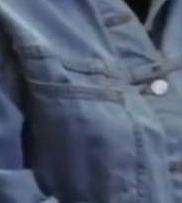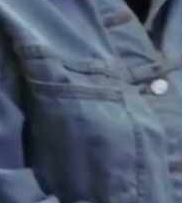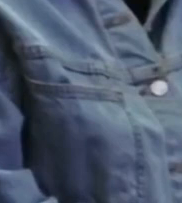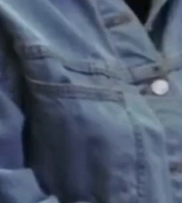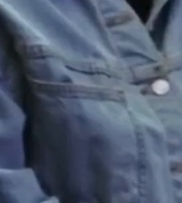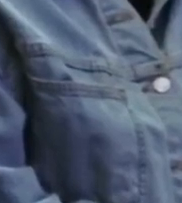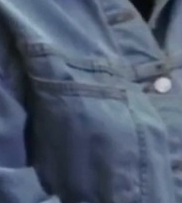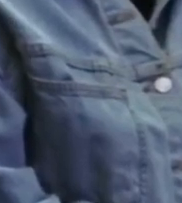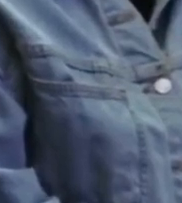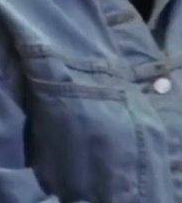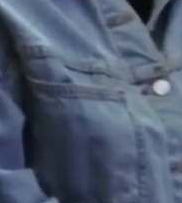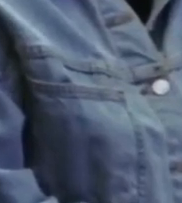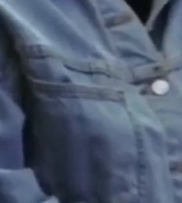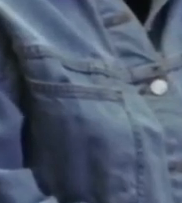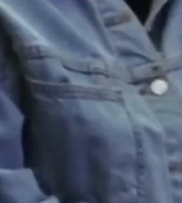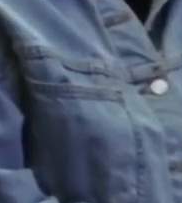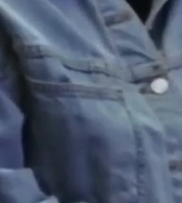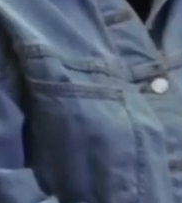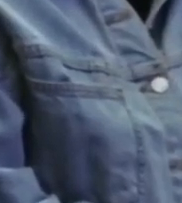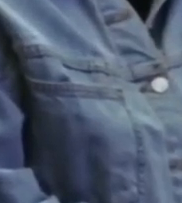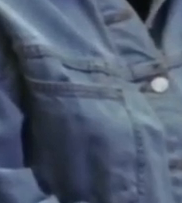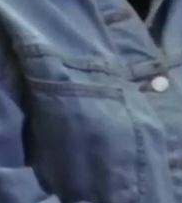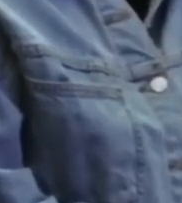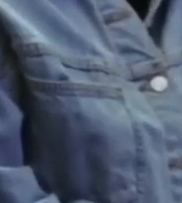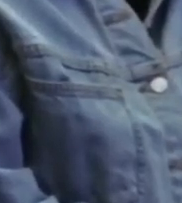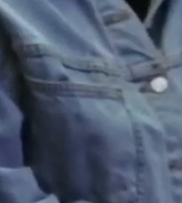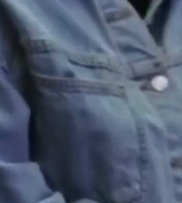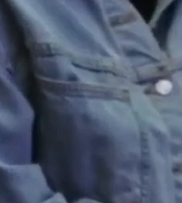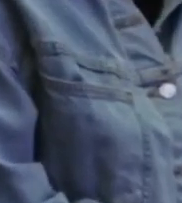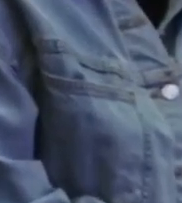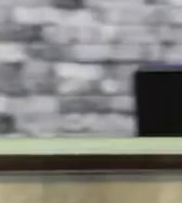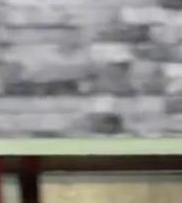No, your God is not saved.